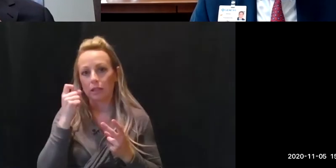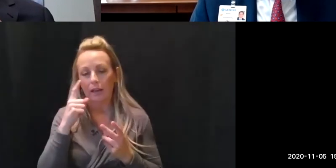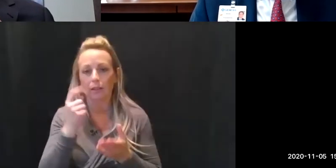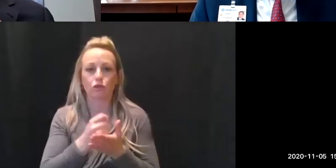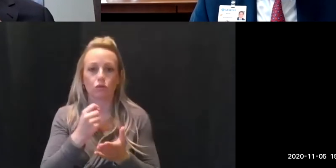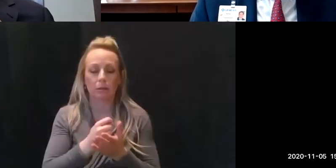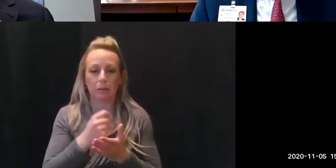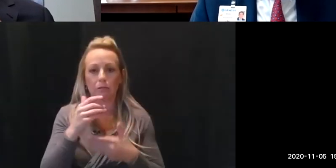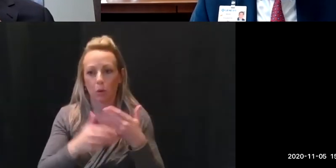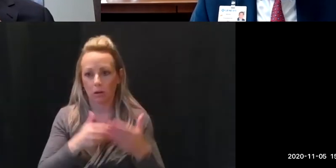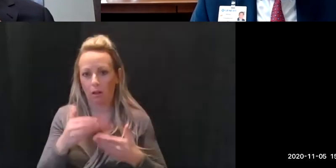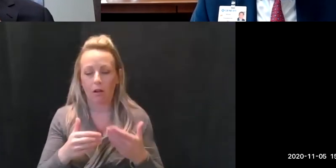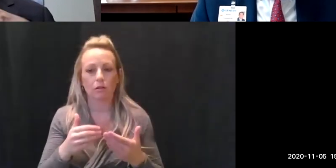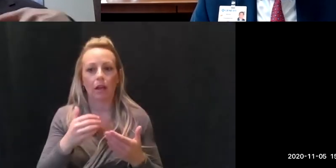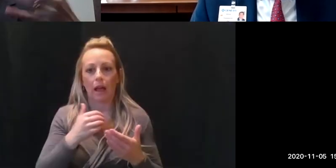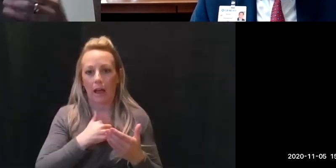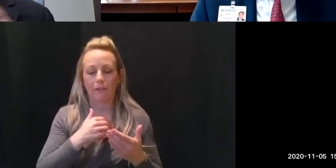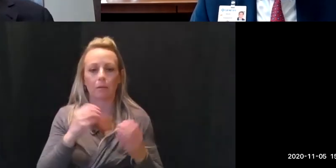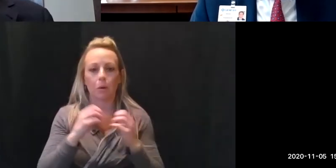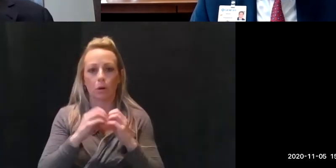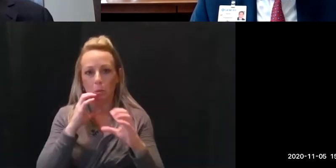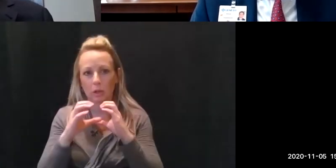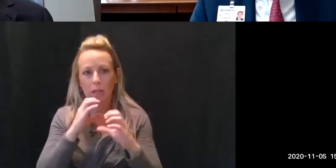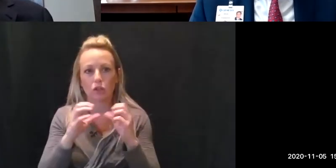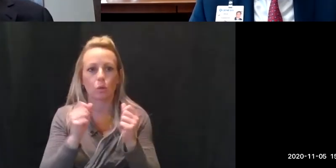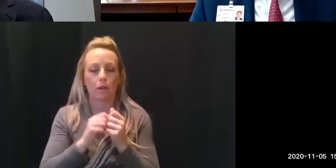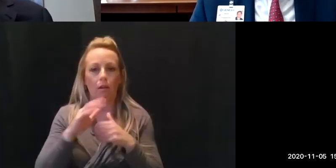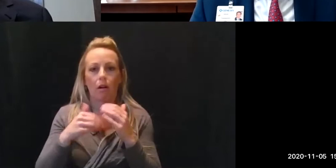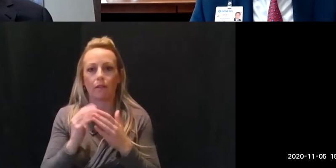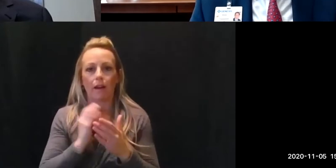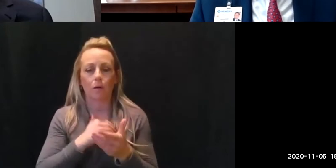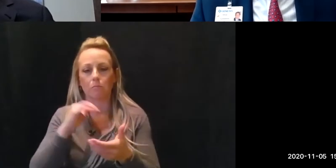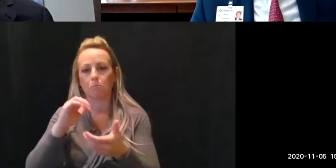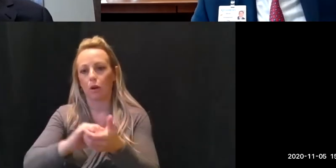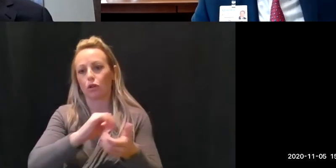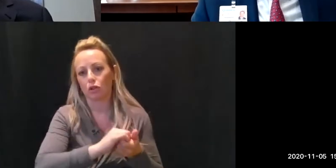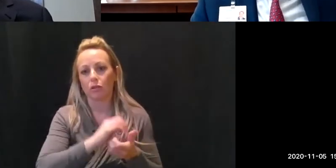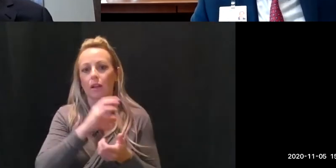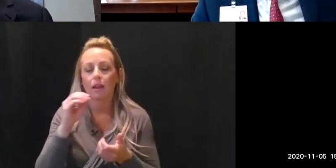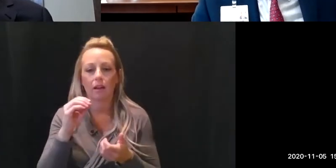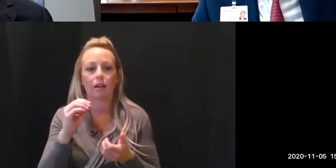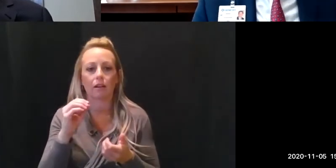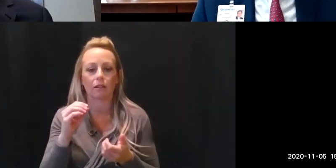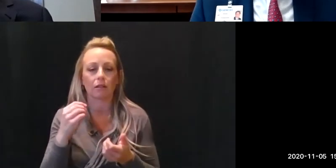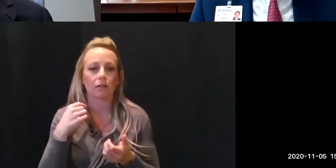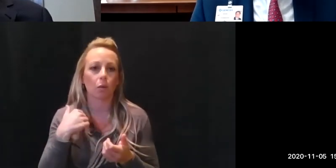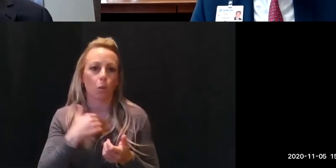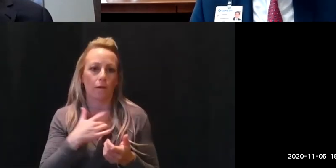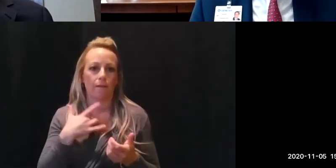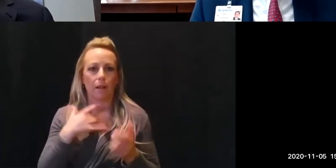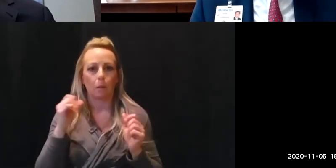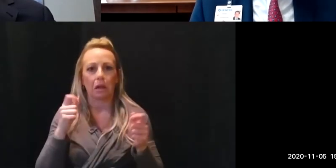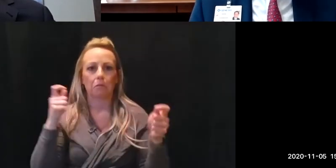having the lines of communication open up with all of our partners and in healthcare, so we can work to manage it